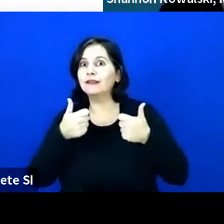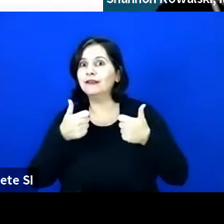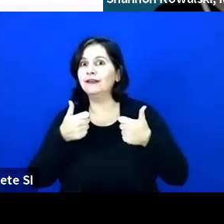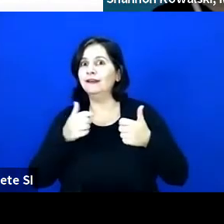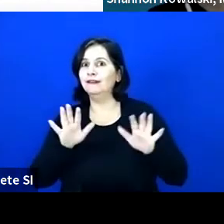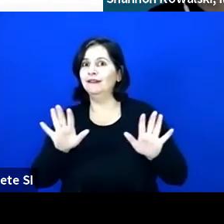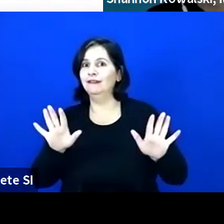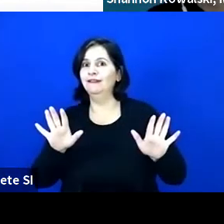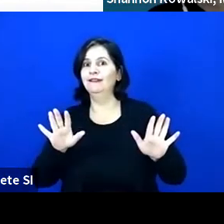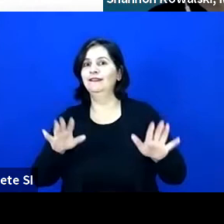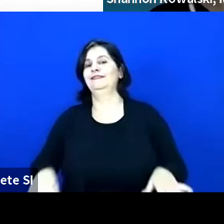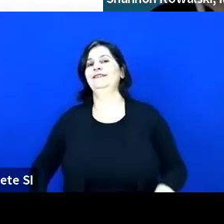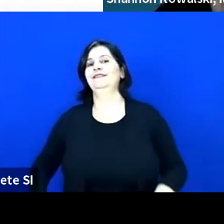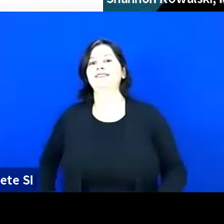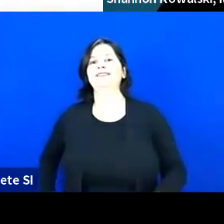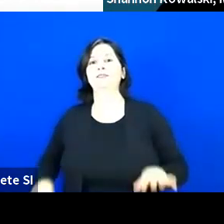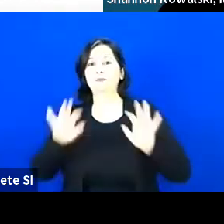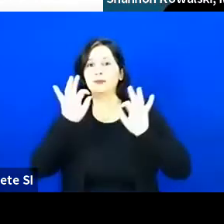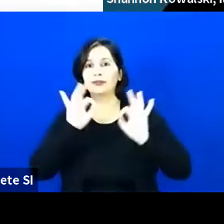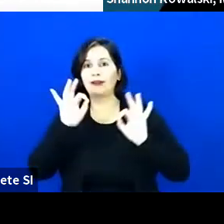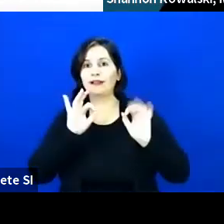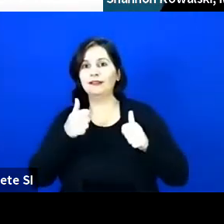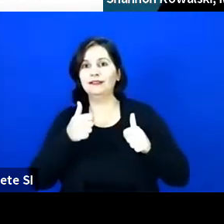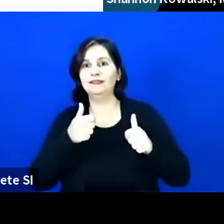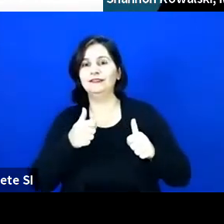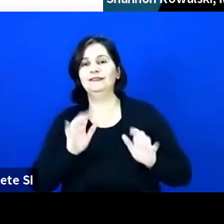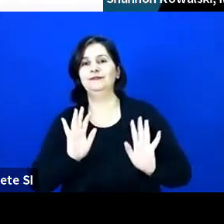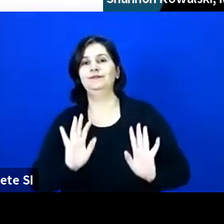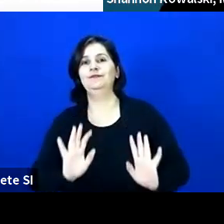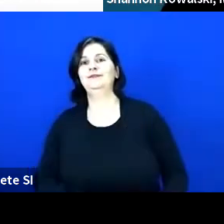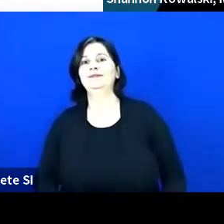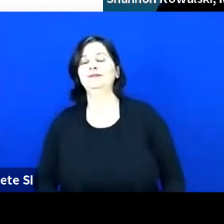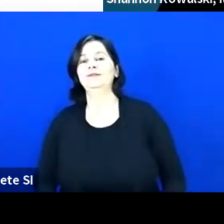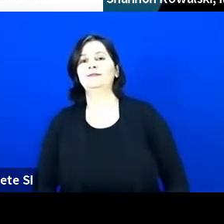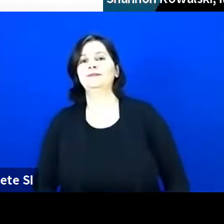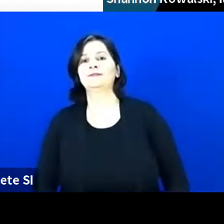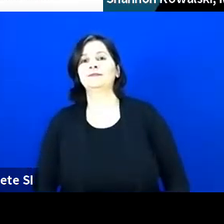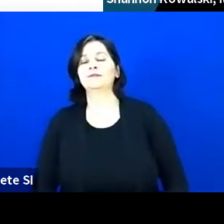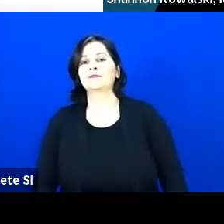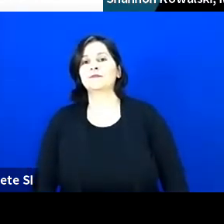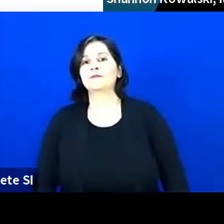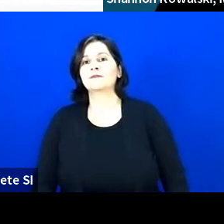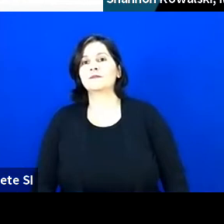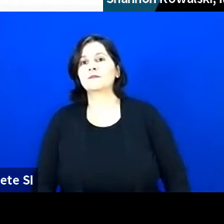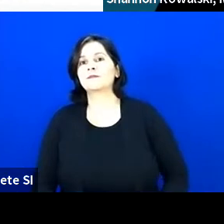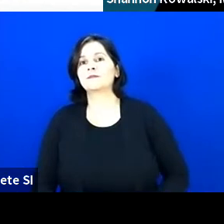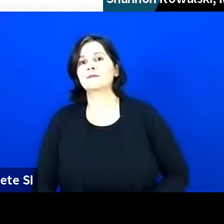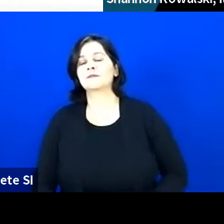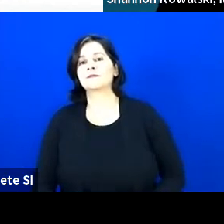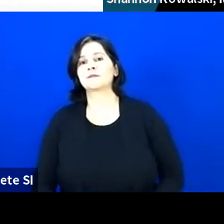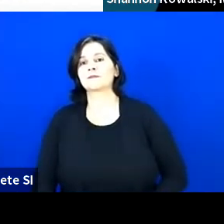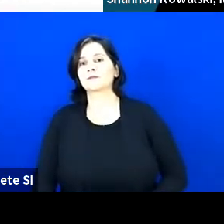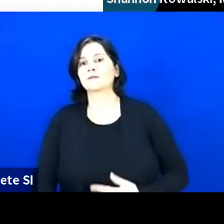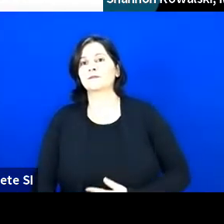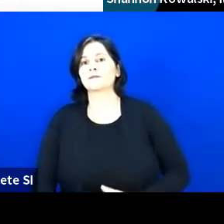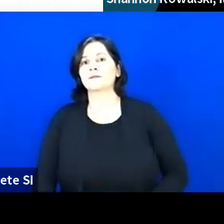anyone who is not a speaker, please turn off your mic and off your camera. Cualquier persona que no sea participante o panelista, por favor, hay que